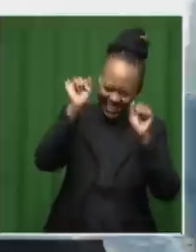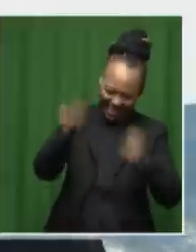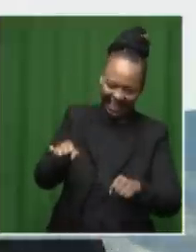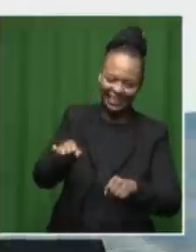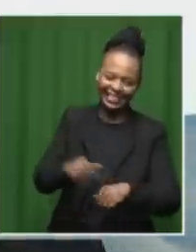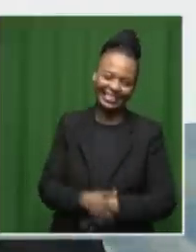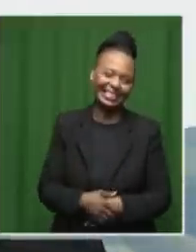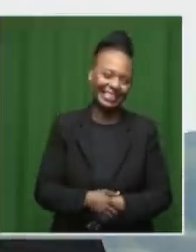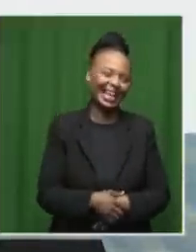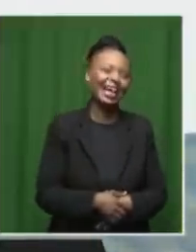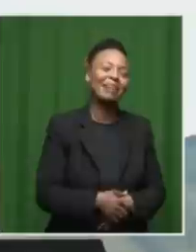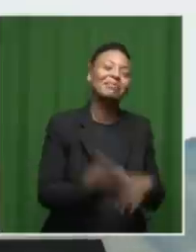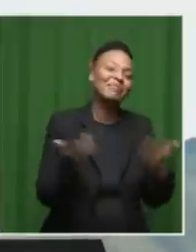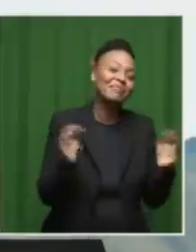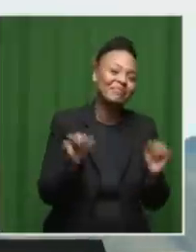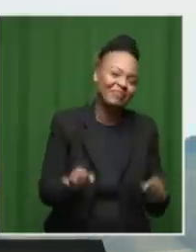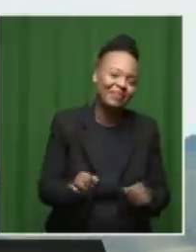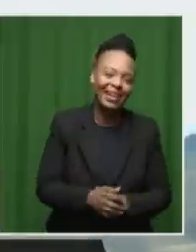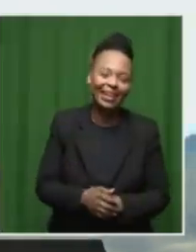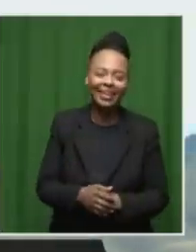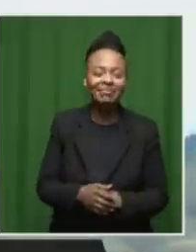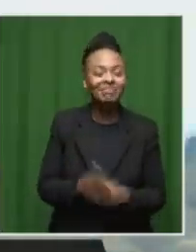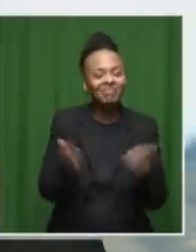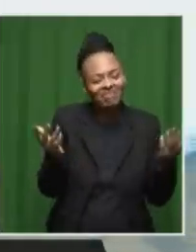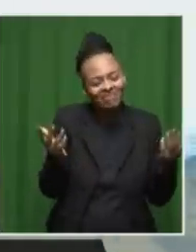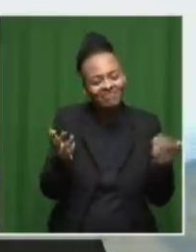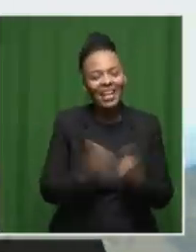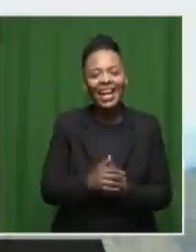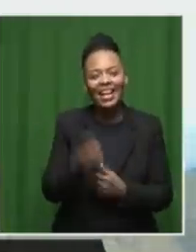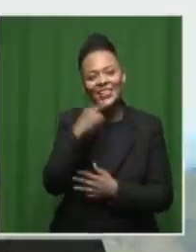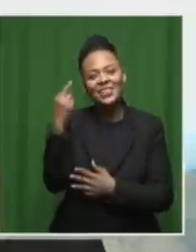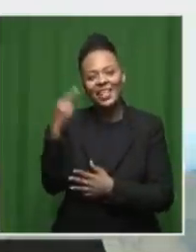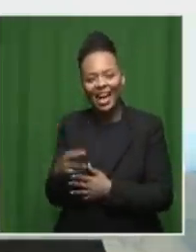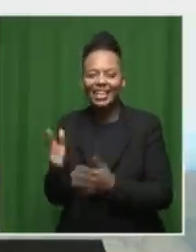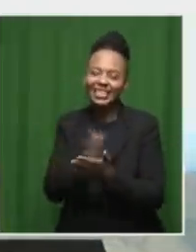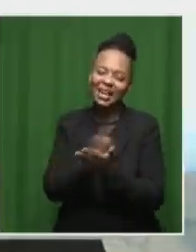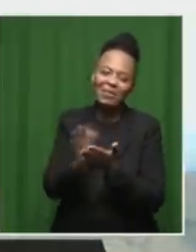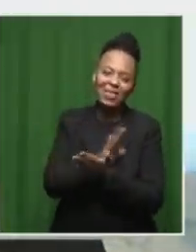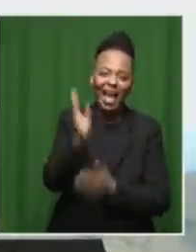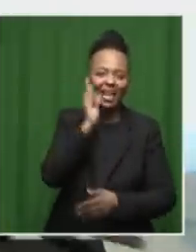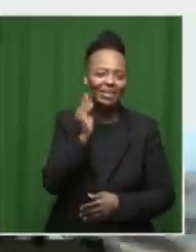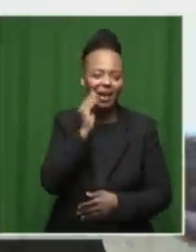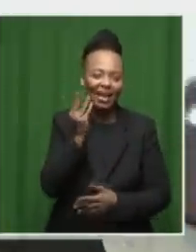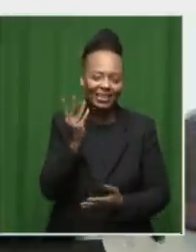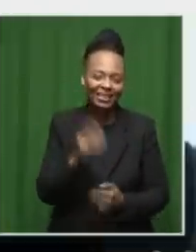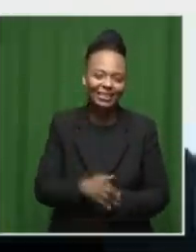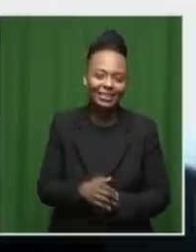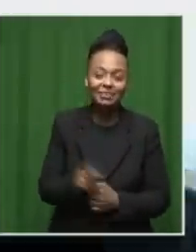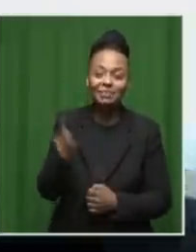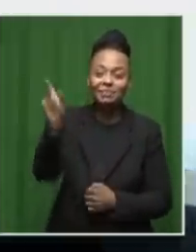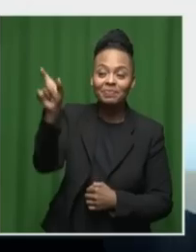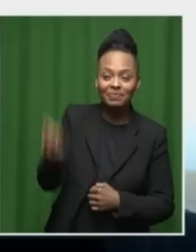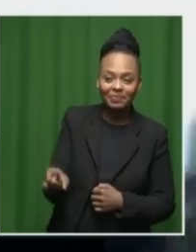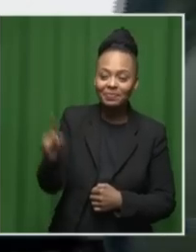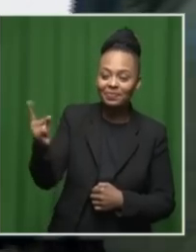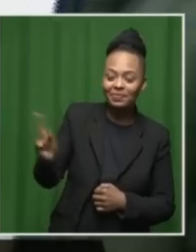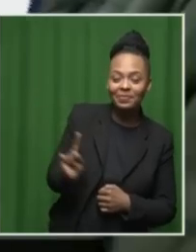there, and of course, you know, just getting real with some of the experiences. And now here comes the